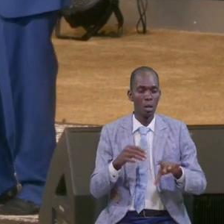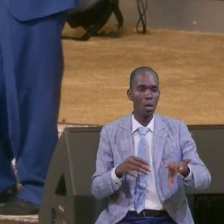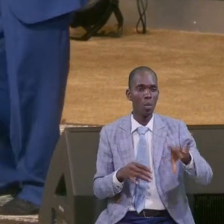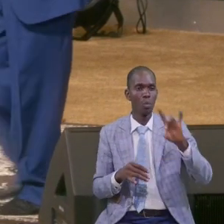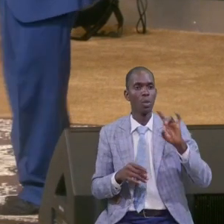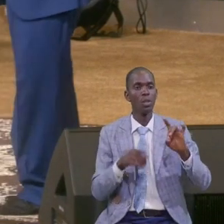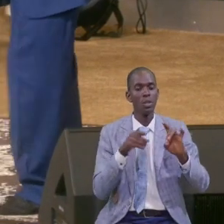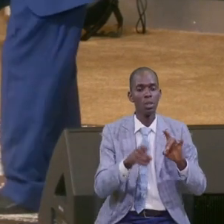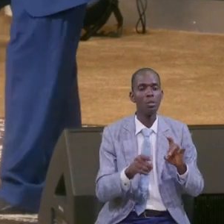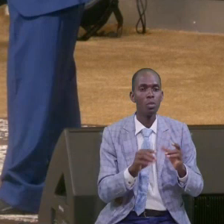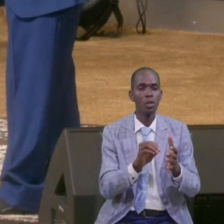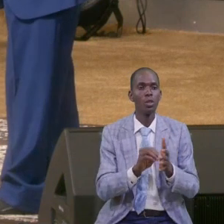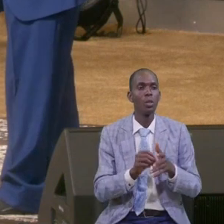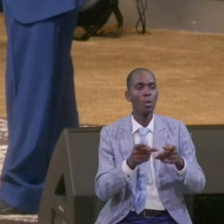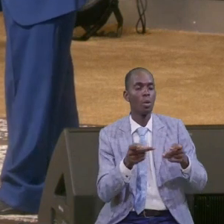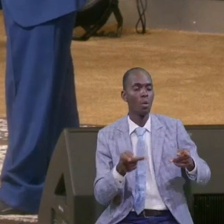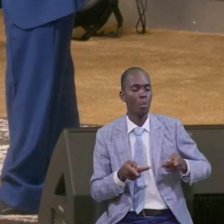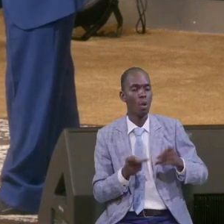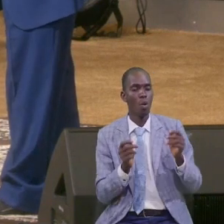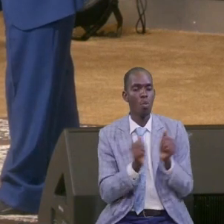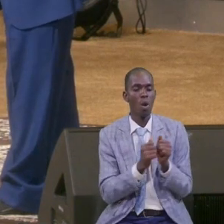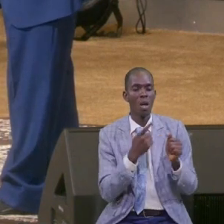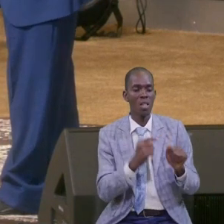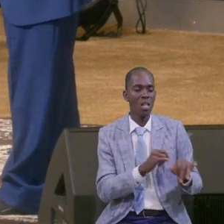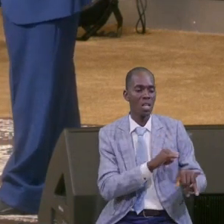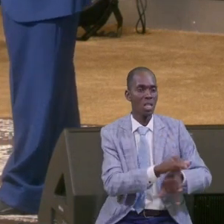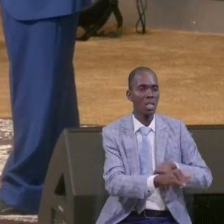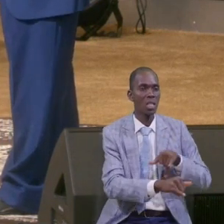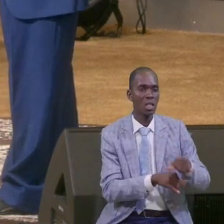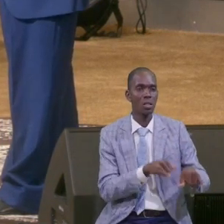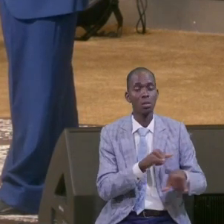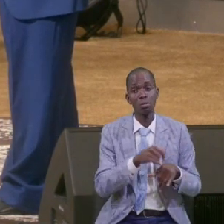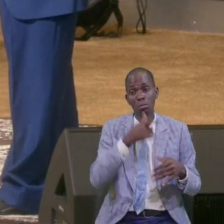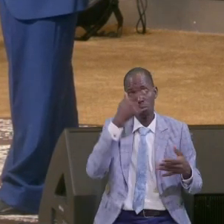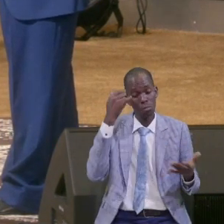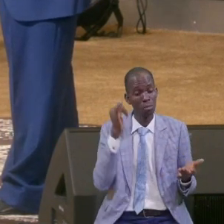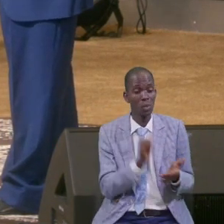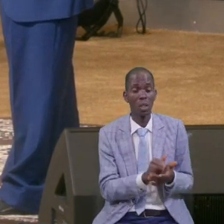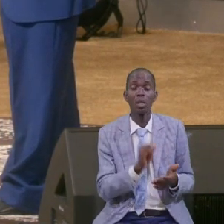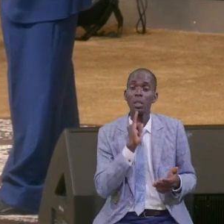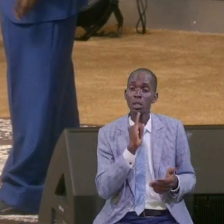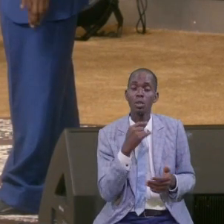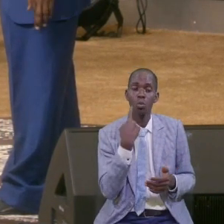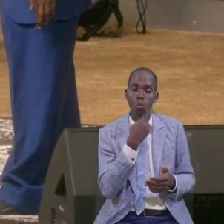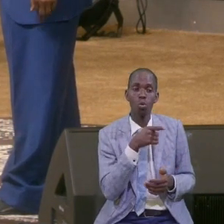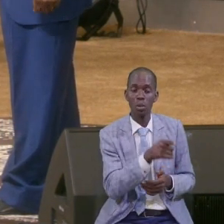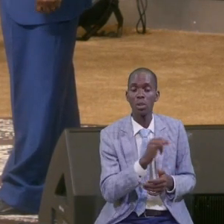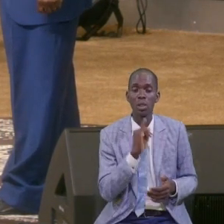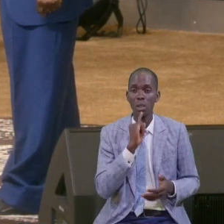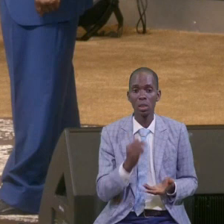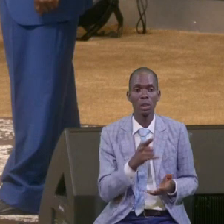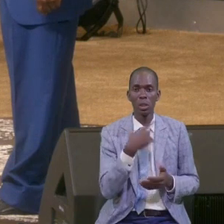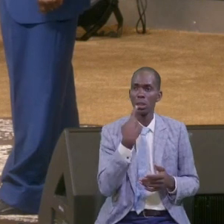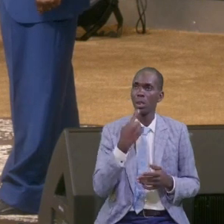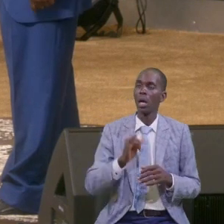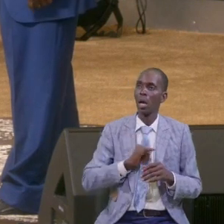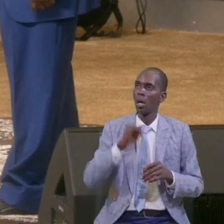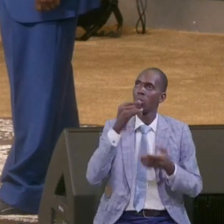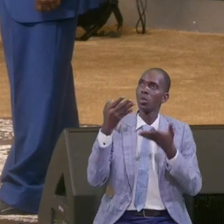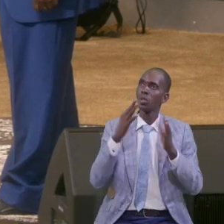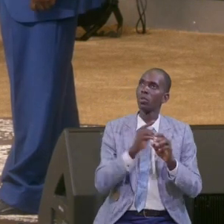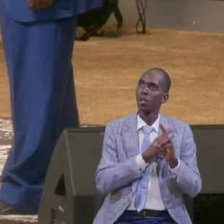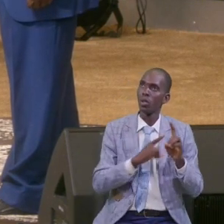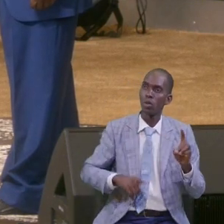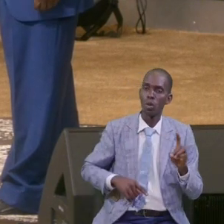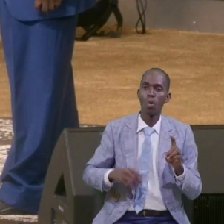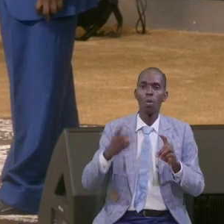his portion with the hypocrites, because that's who he was. He said he was a servant of the Lord. He was